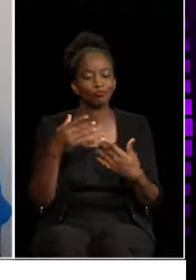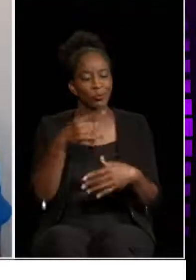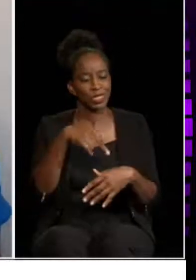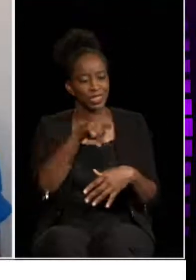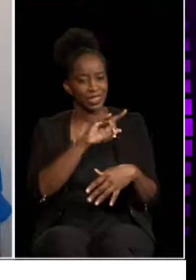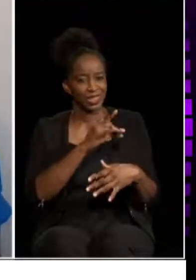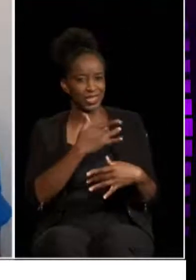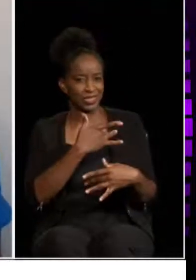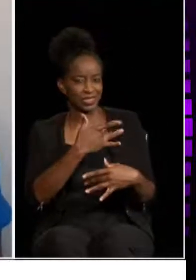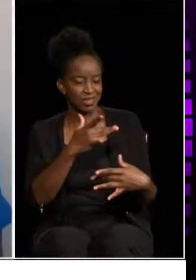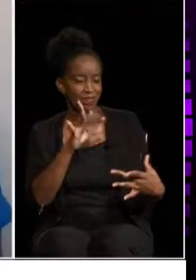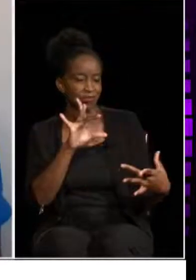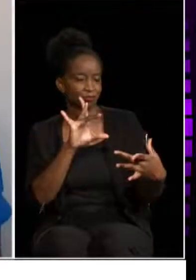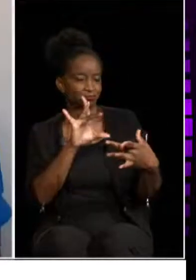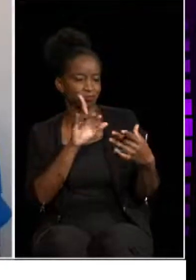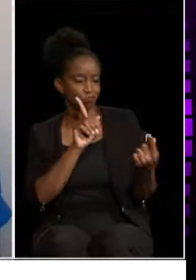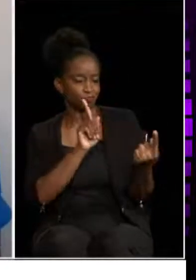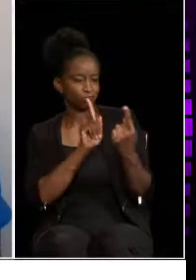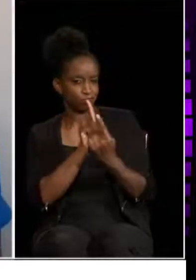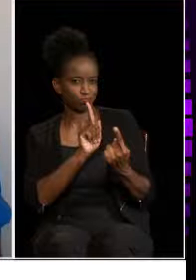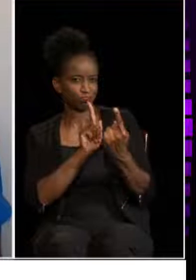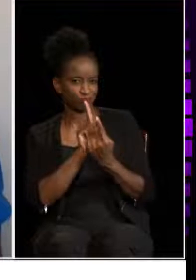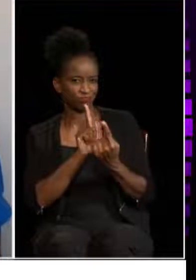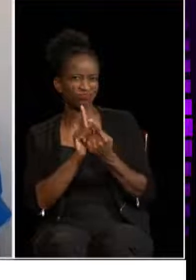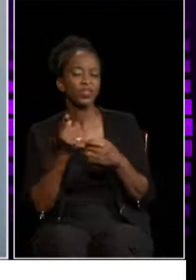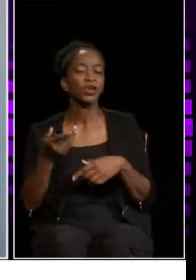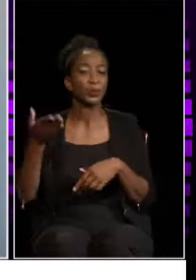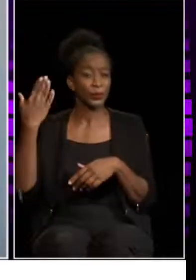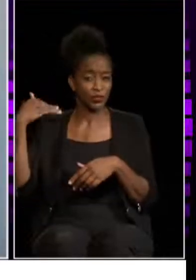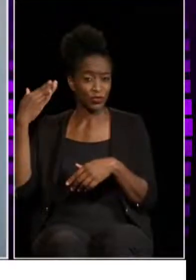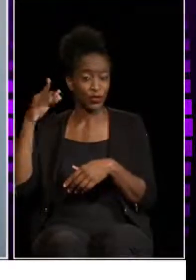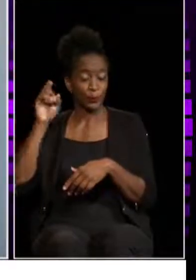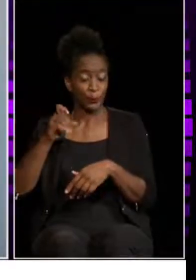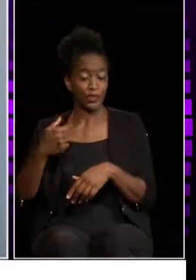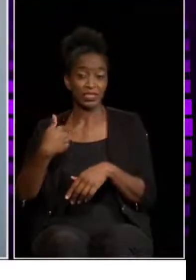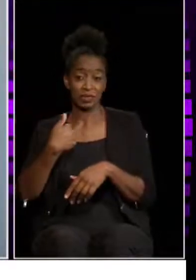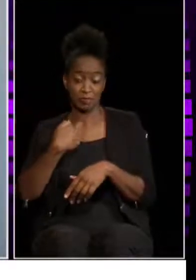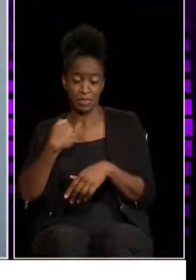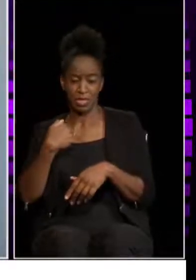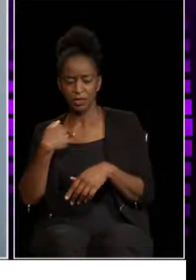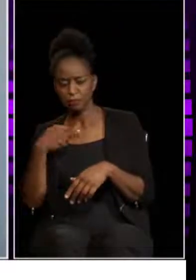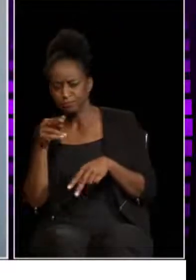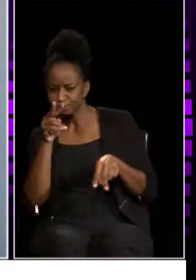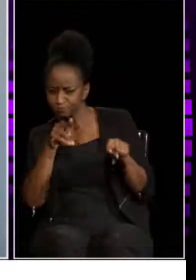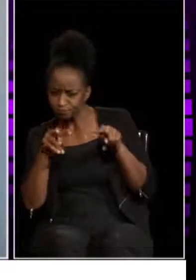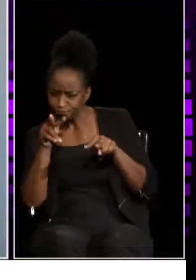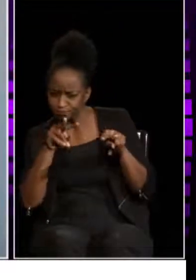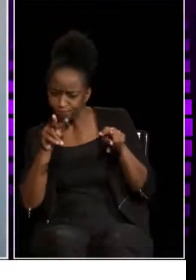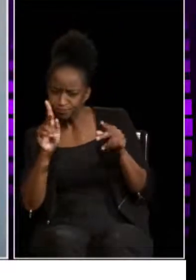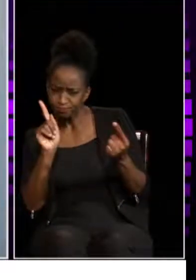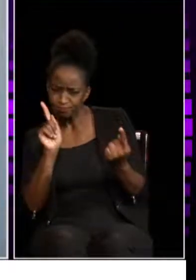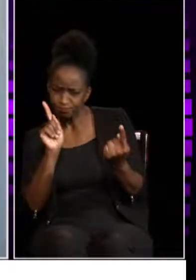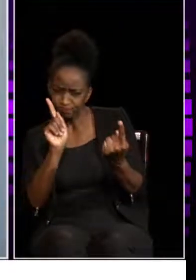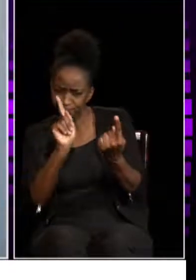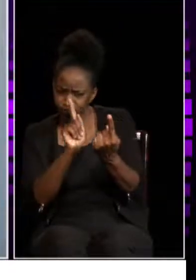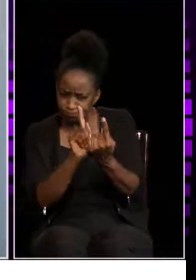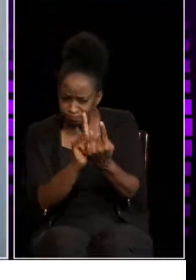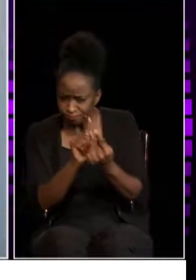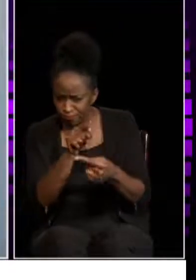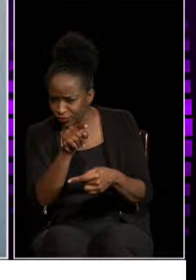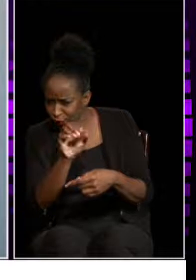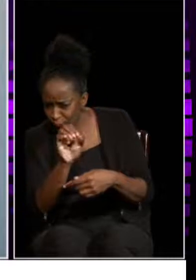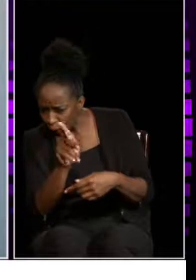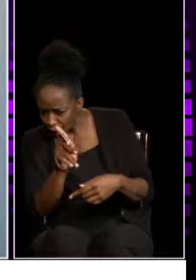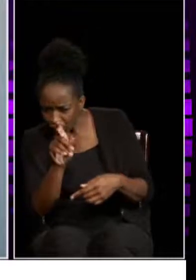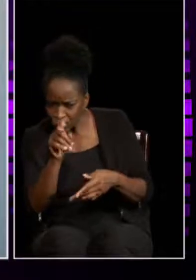to a student and ask a question and ask if they're okay and ask if they need help. Within the past 4 or 5 years, I can honestly